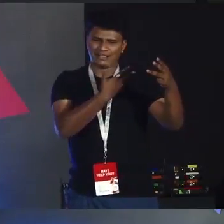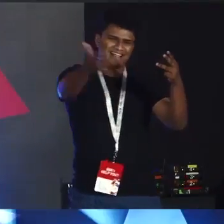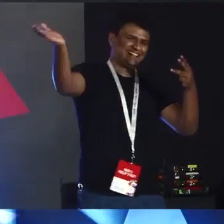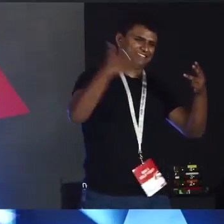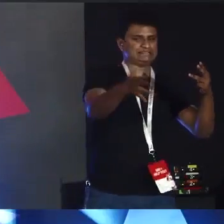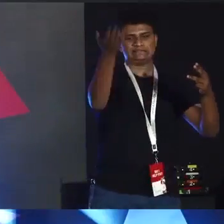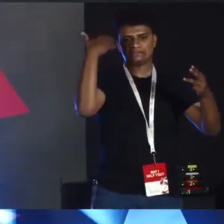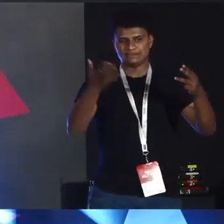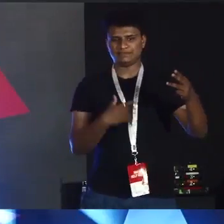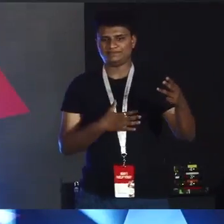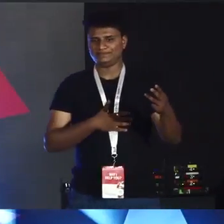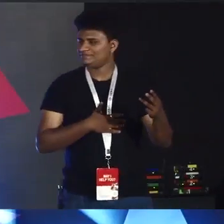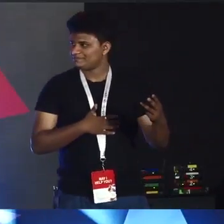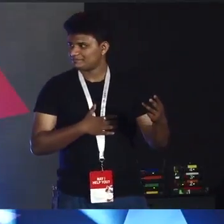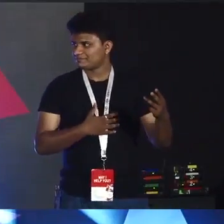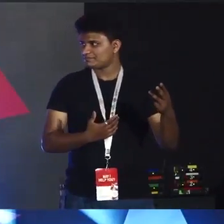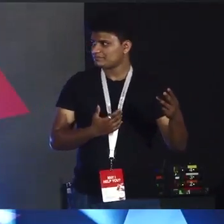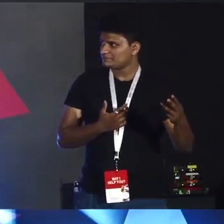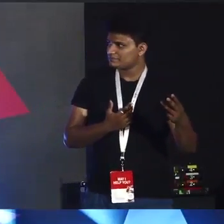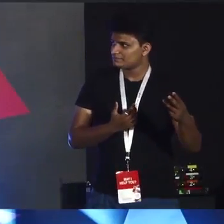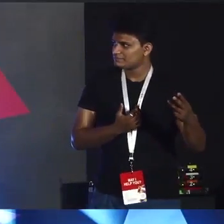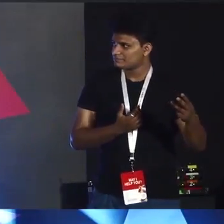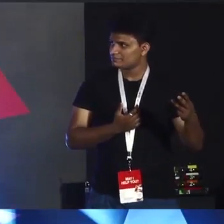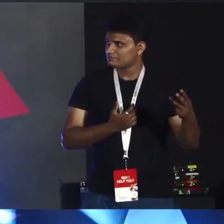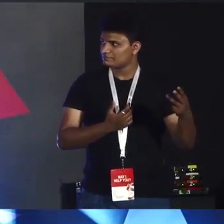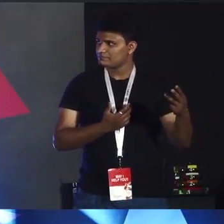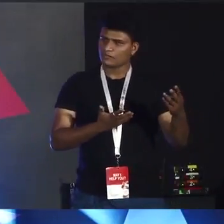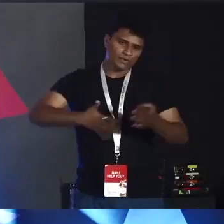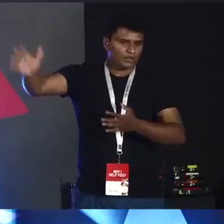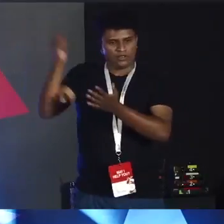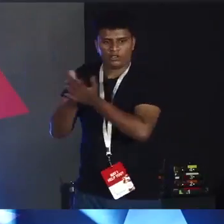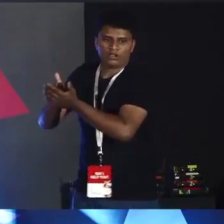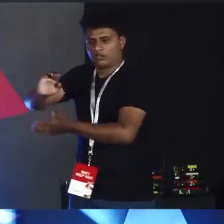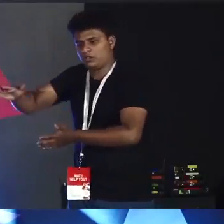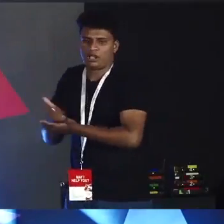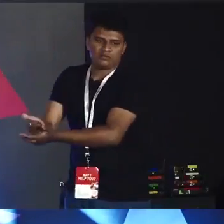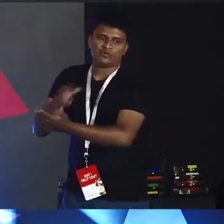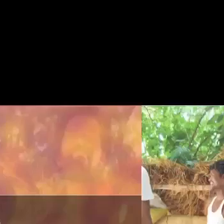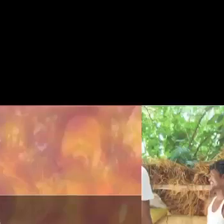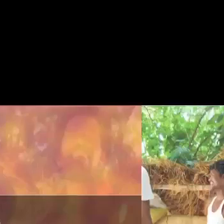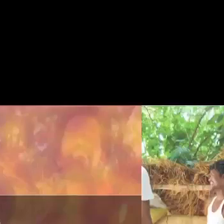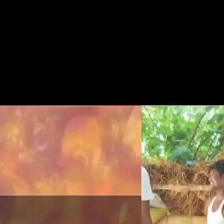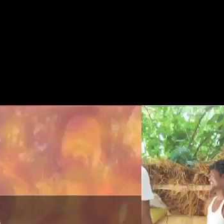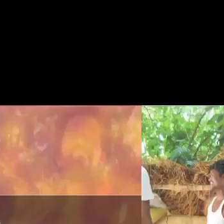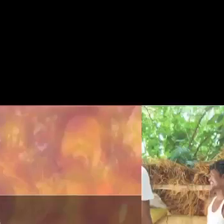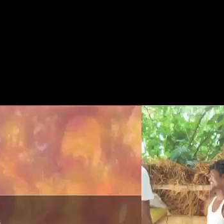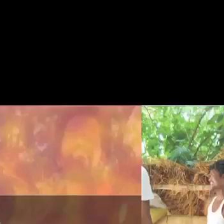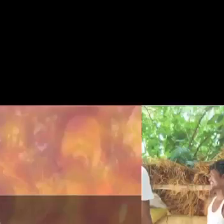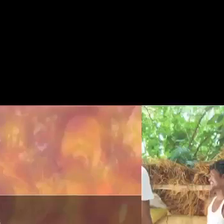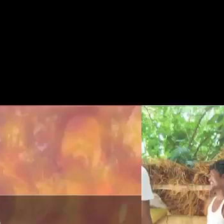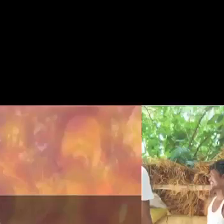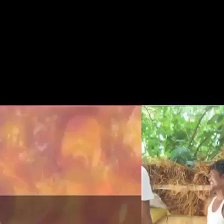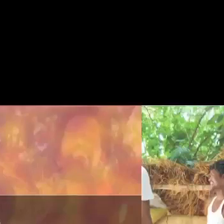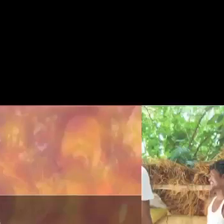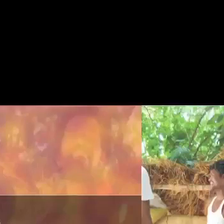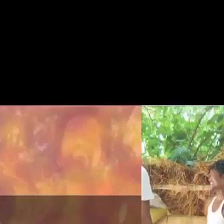anything. All of us are very sensitive people. We might not be able to help every single kid like this, but we will, you know, experience, we'll feel something. What